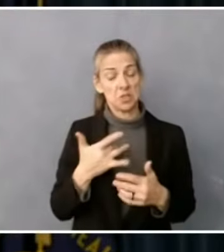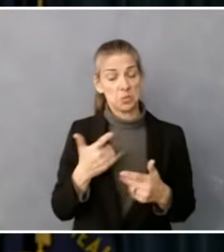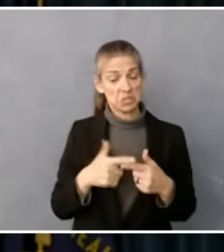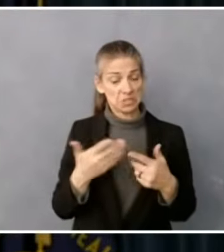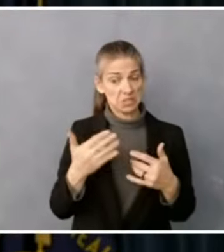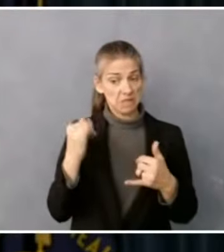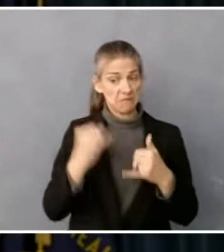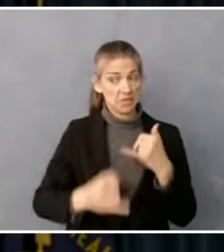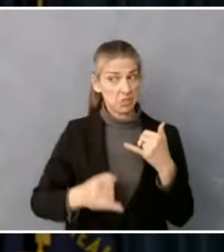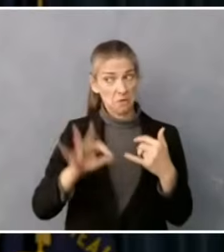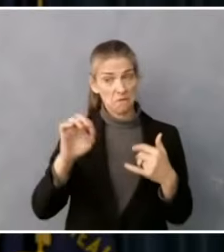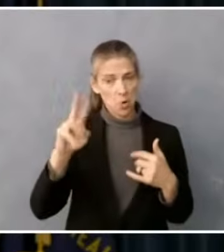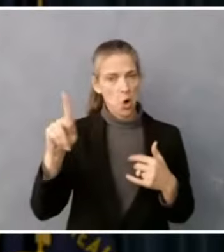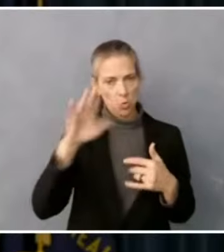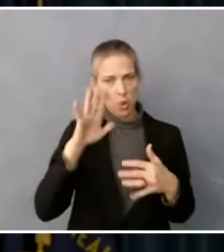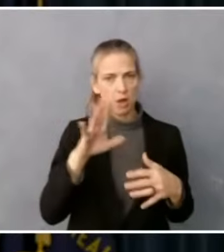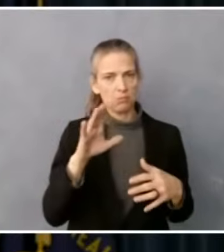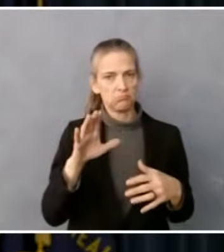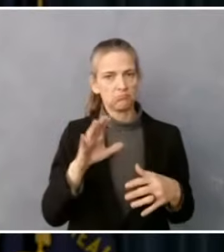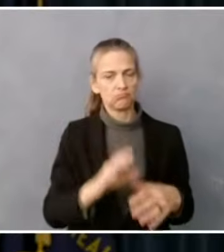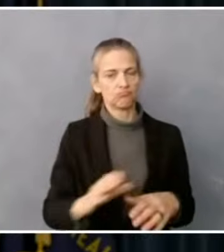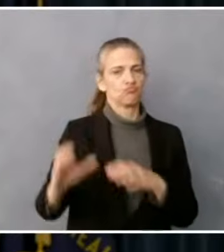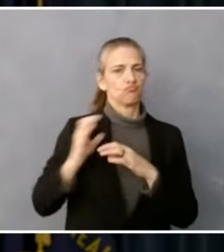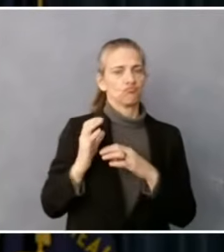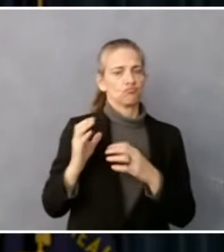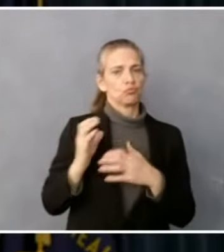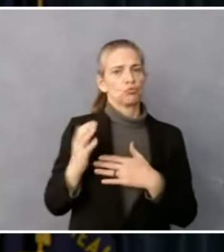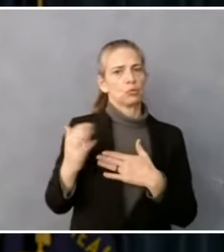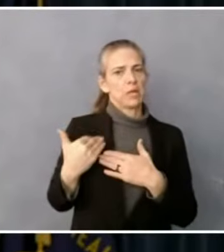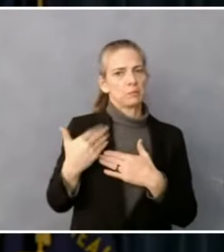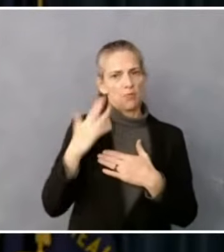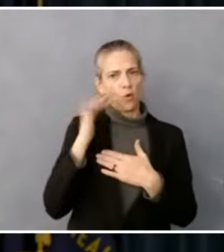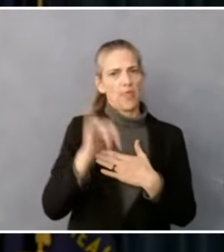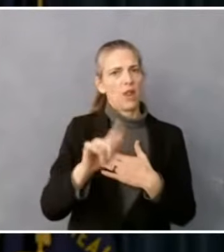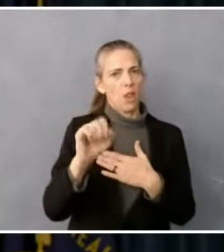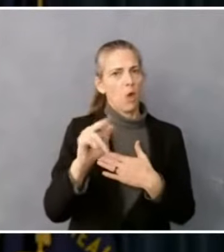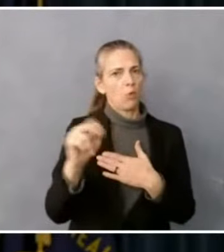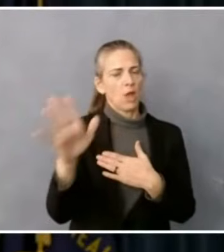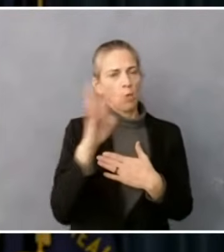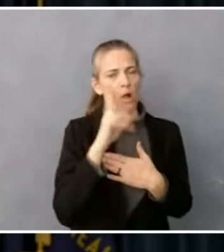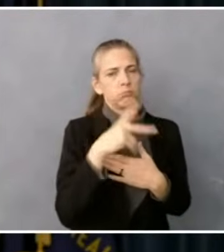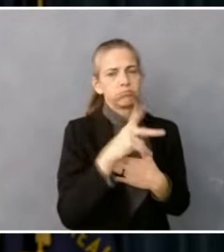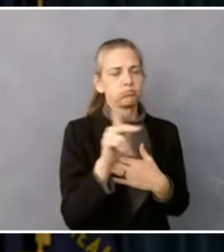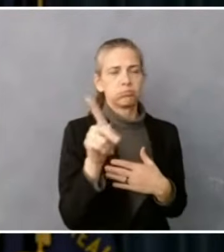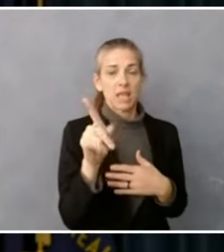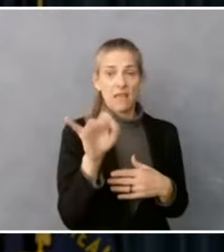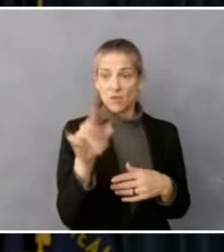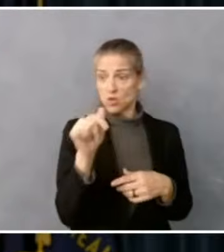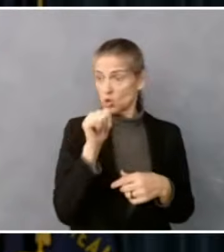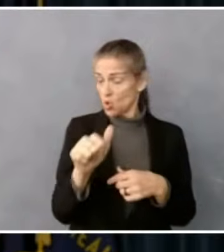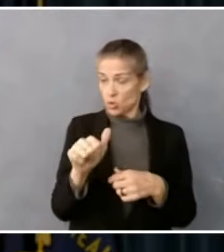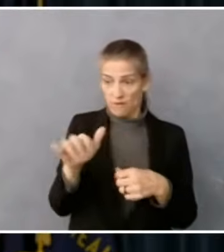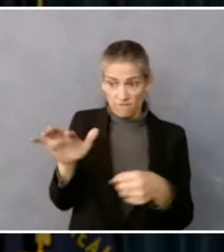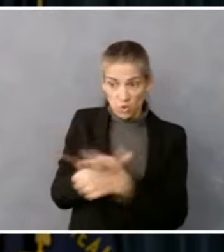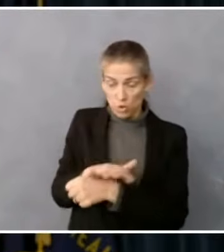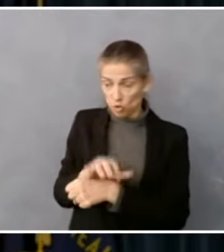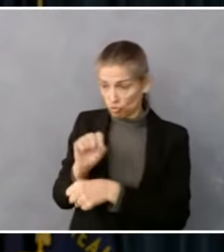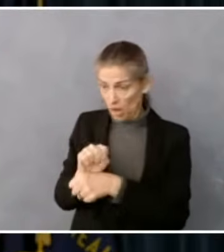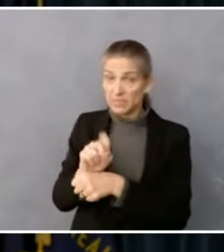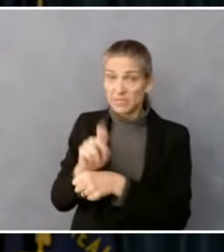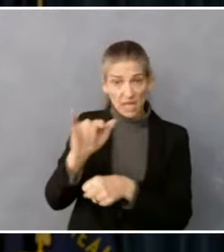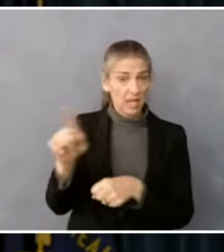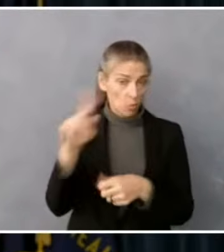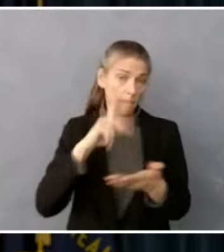Ford takes responsibility for the loan that was out there. And if they don't create the full number of jobs, Kentucky will get paid back